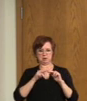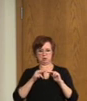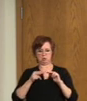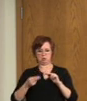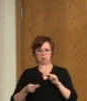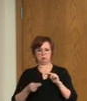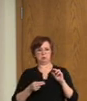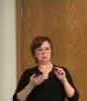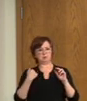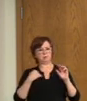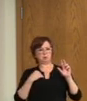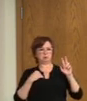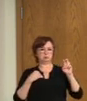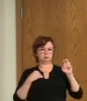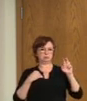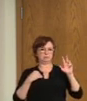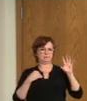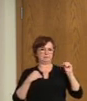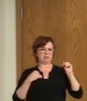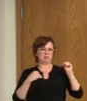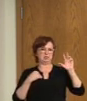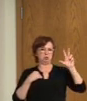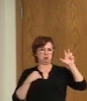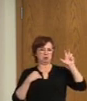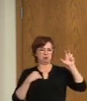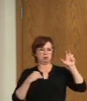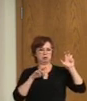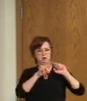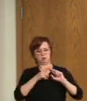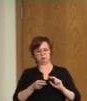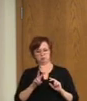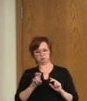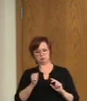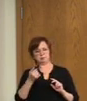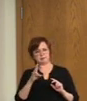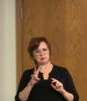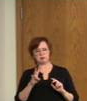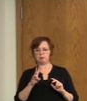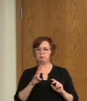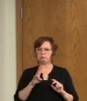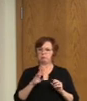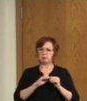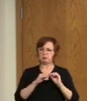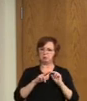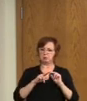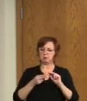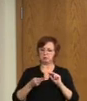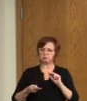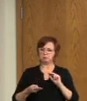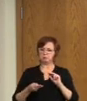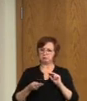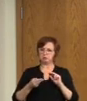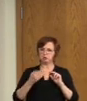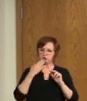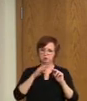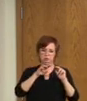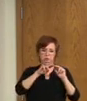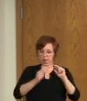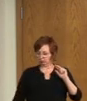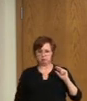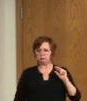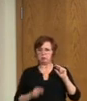high of around 250 to 300 per day to around 217 per day, so the trend is coming down, but absolutely the risk right